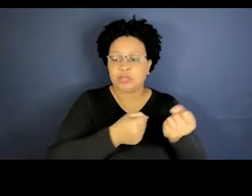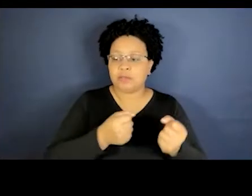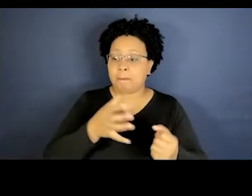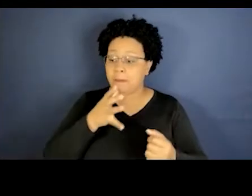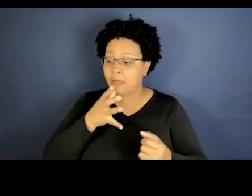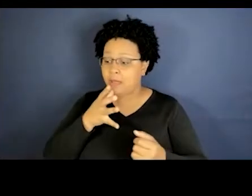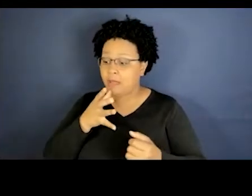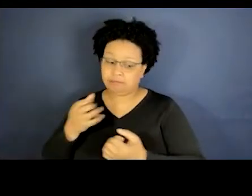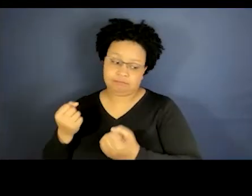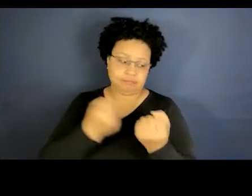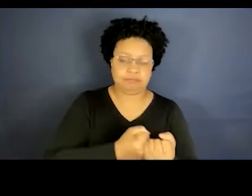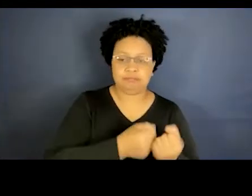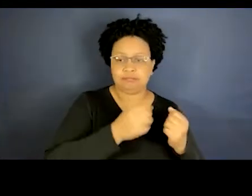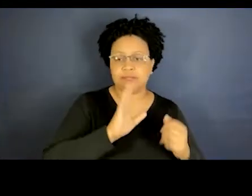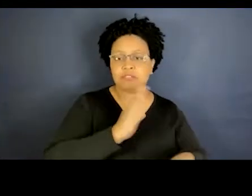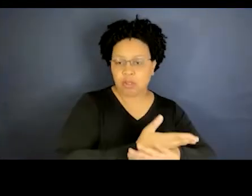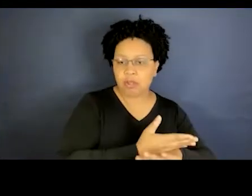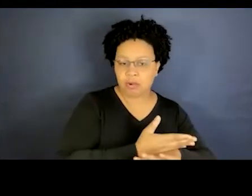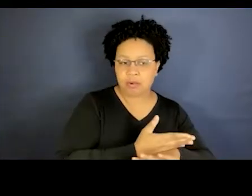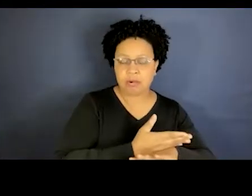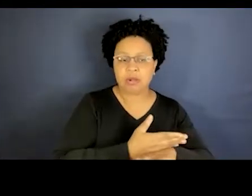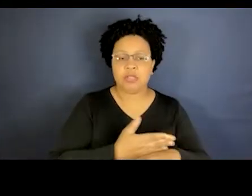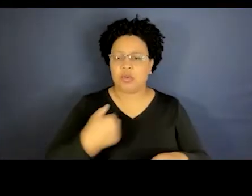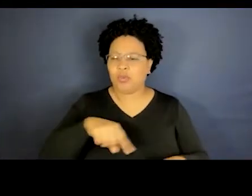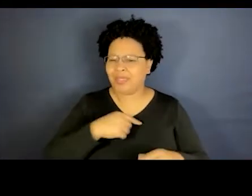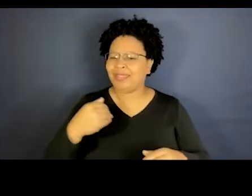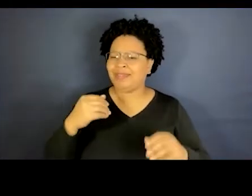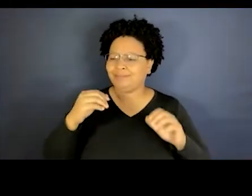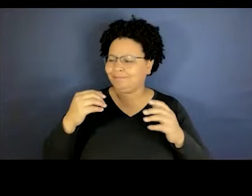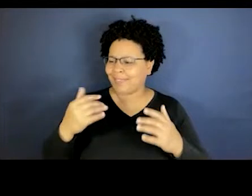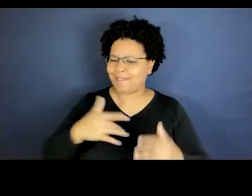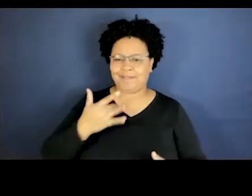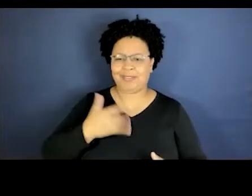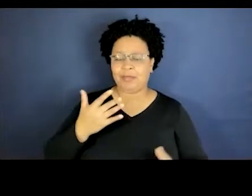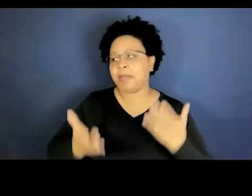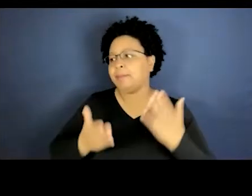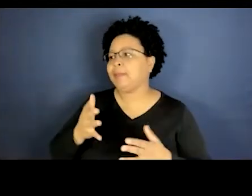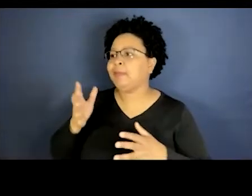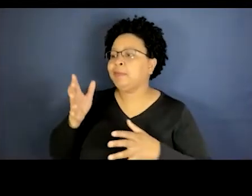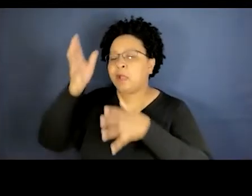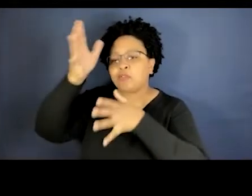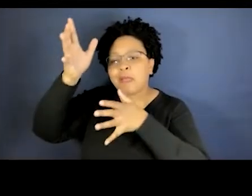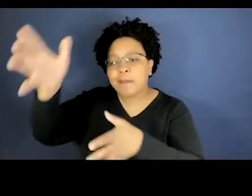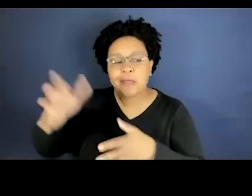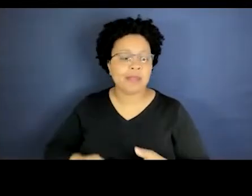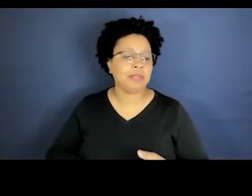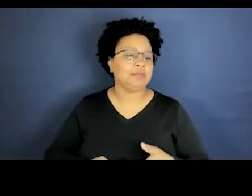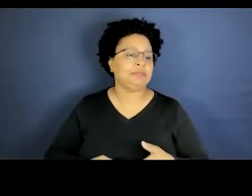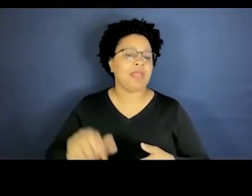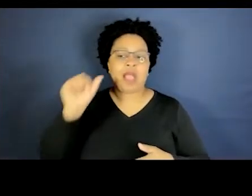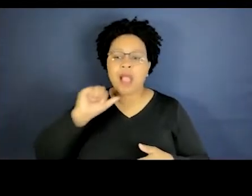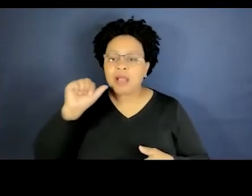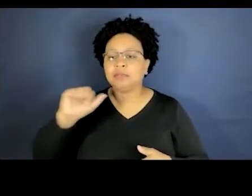prime example of what I think a lot of us can say we had this, whether it was a grandparent, an auntie, an uncle, but